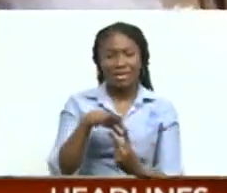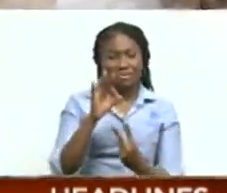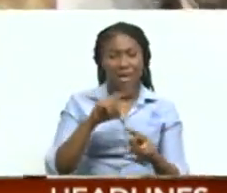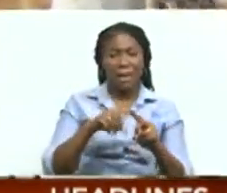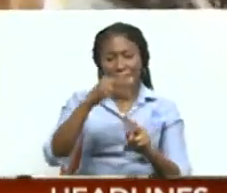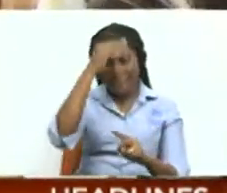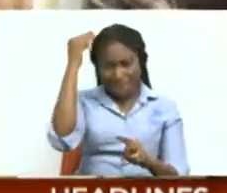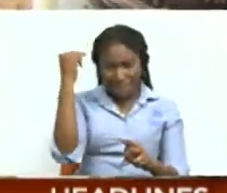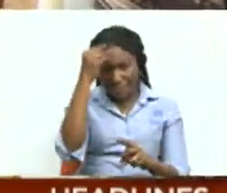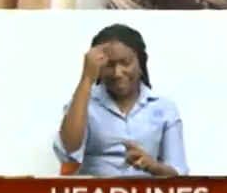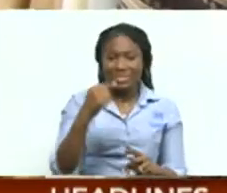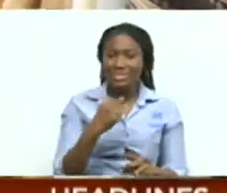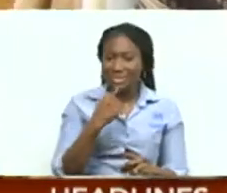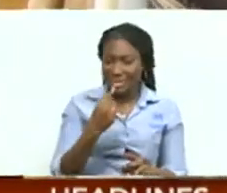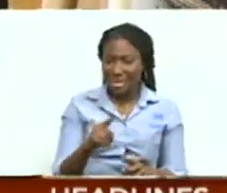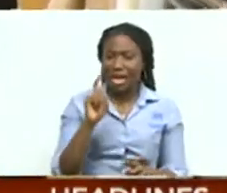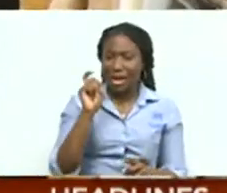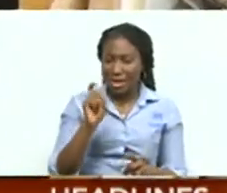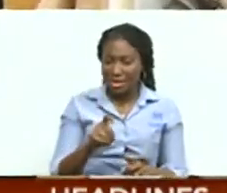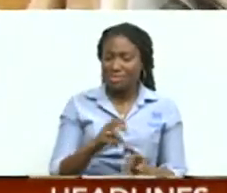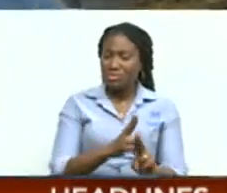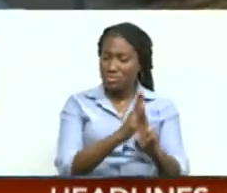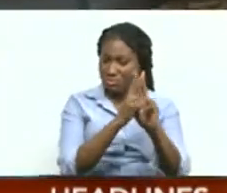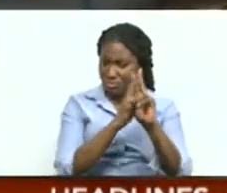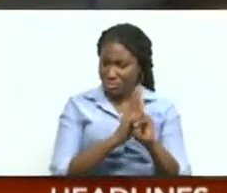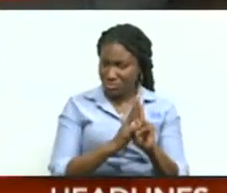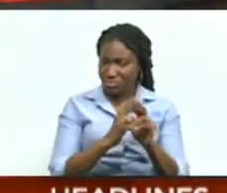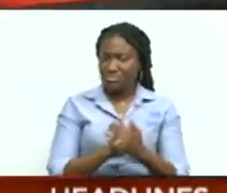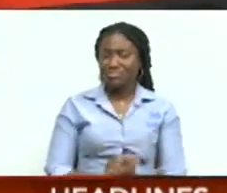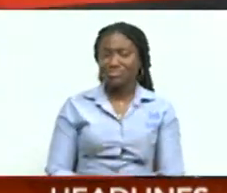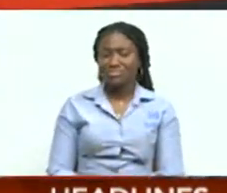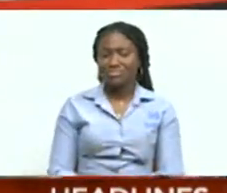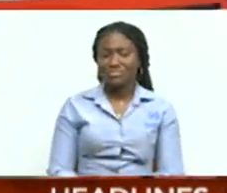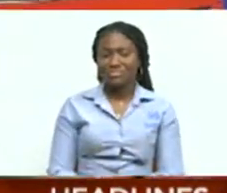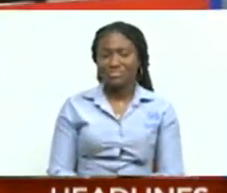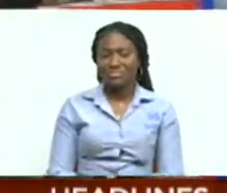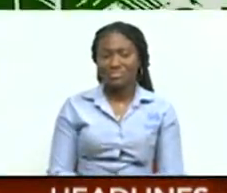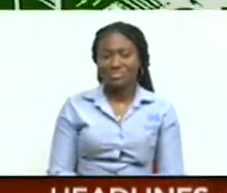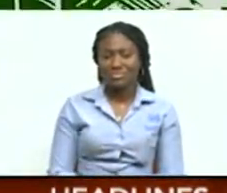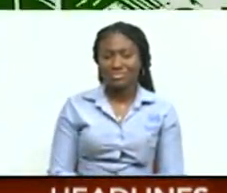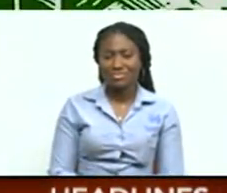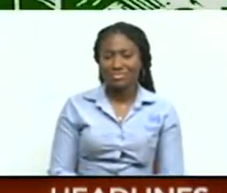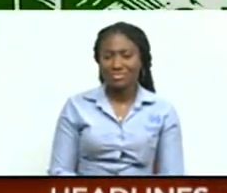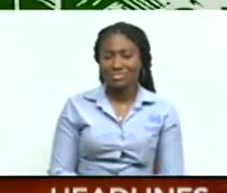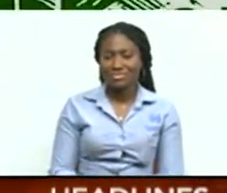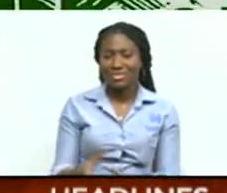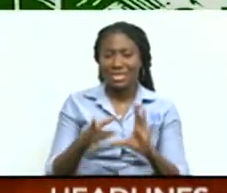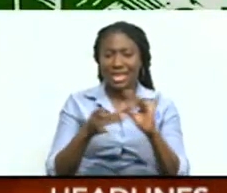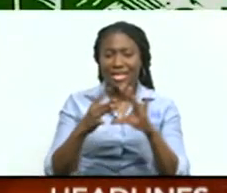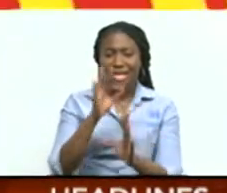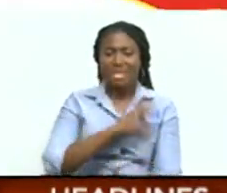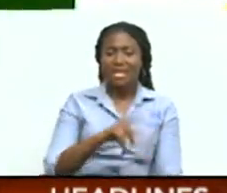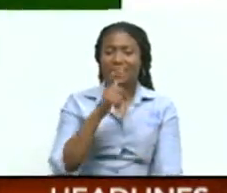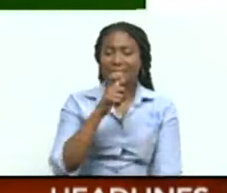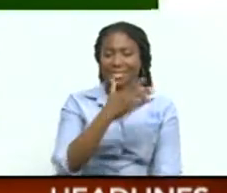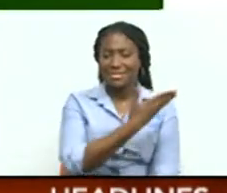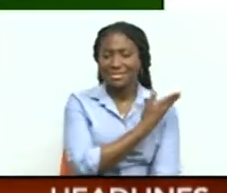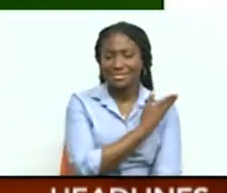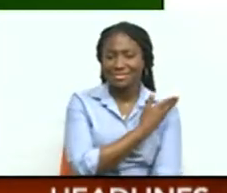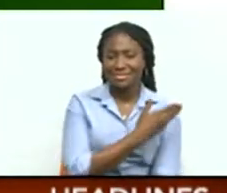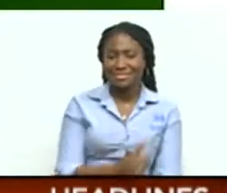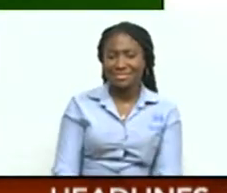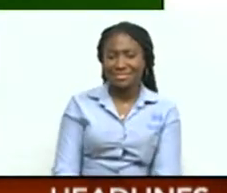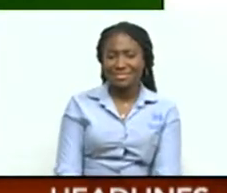attire reflects modesty and their cultural heritage. Matthew Chin, CNC3 News. Ramadan Reminder, brought to you by